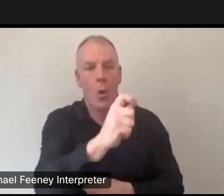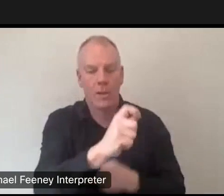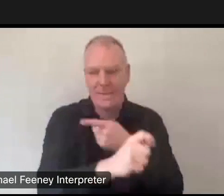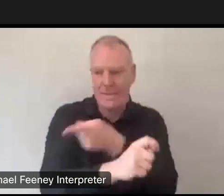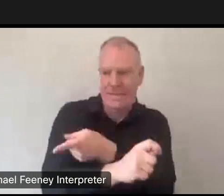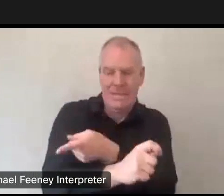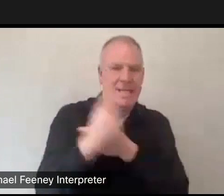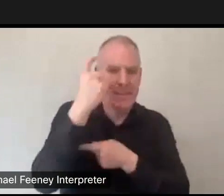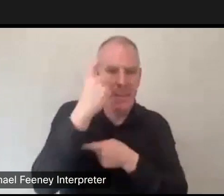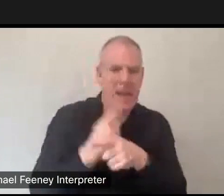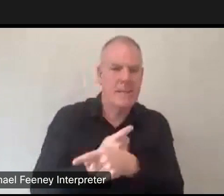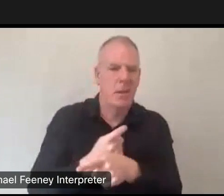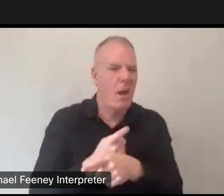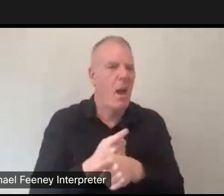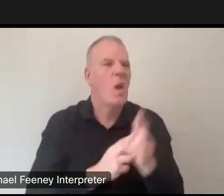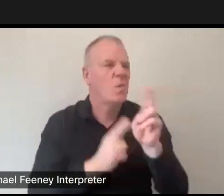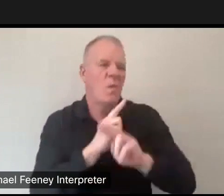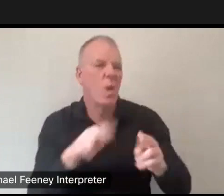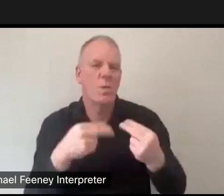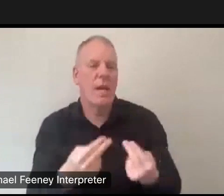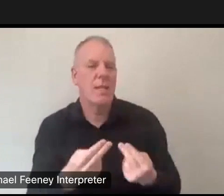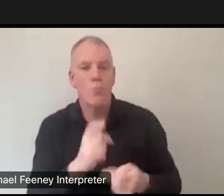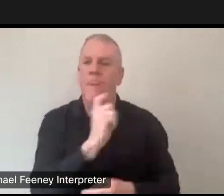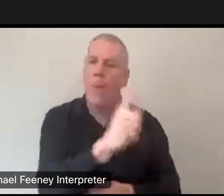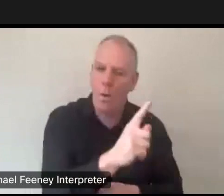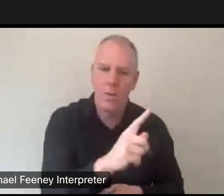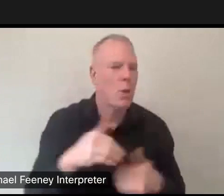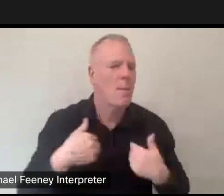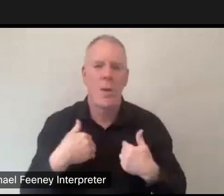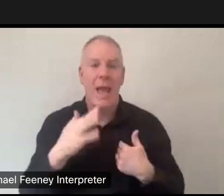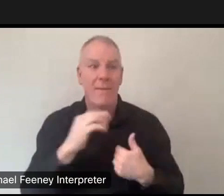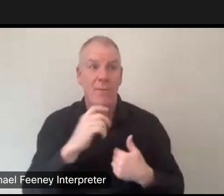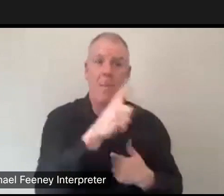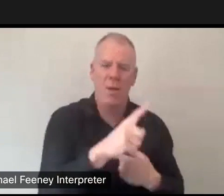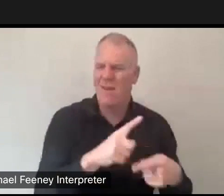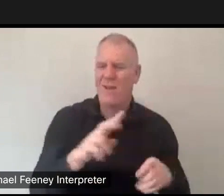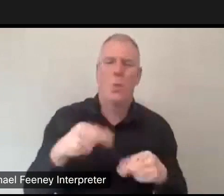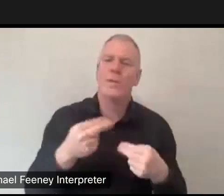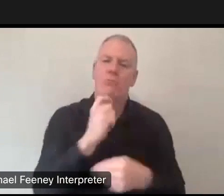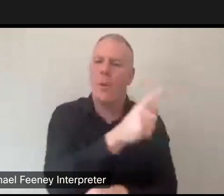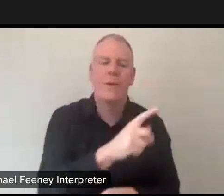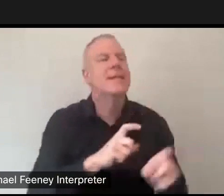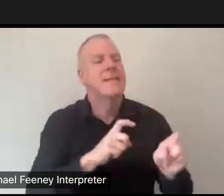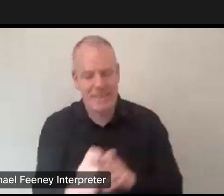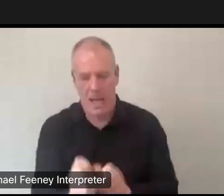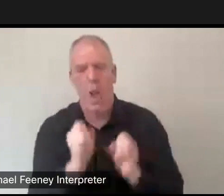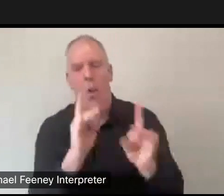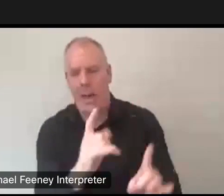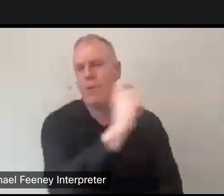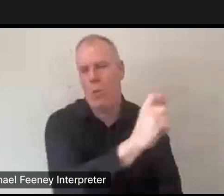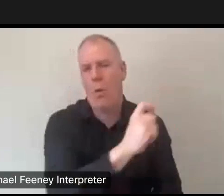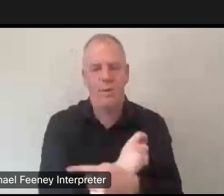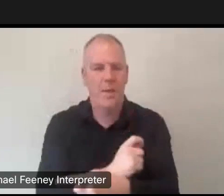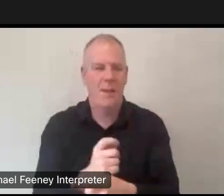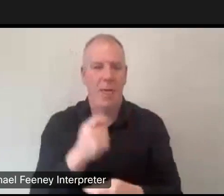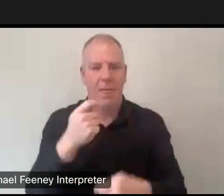is notifiable incident and it later turns out not to be notifiable incident, not to be concerned about that either. It's still okay to report that or notify